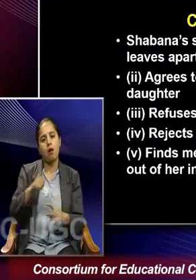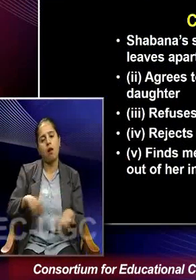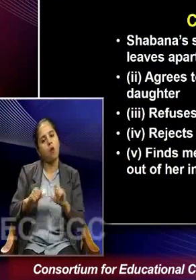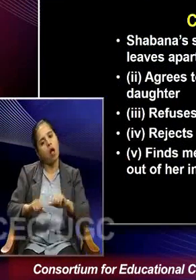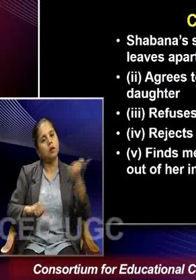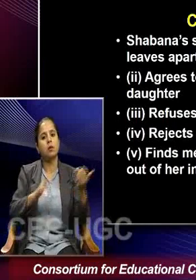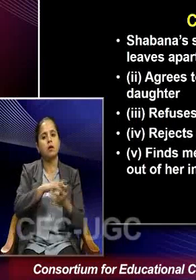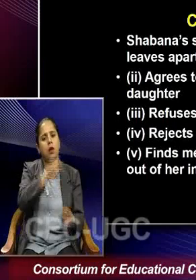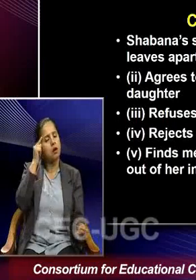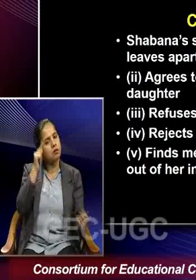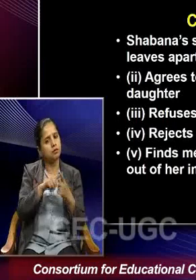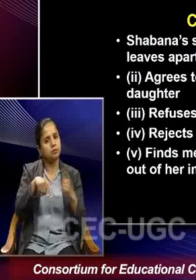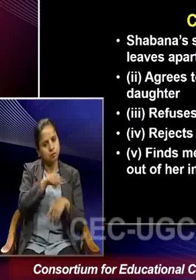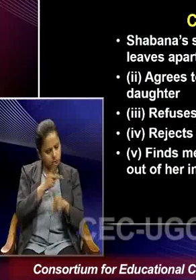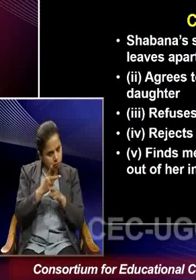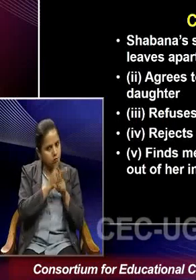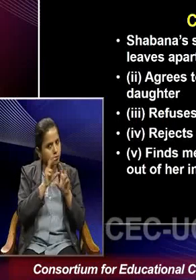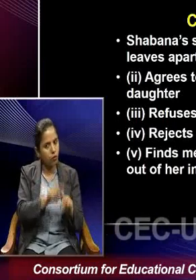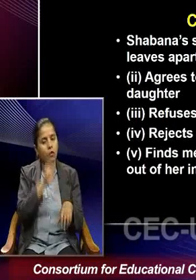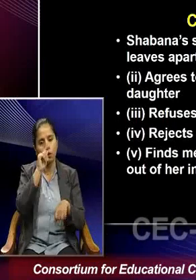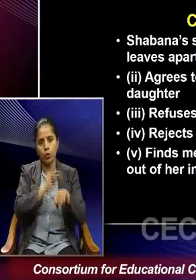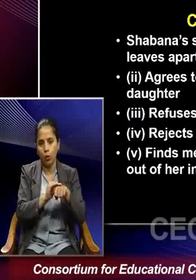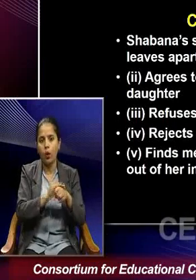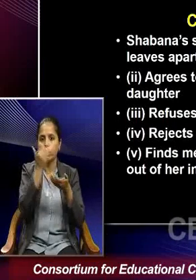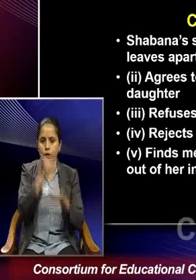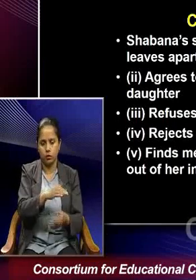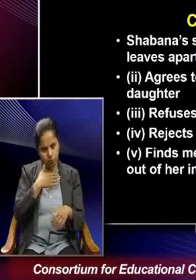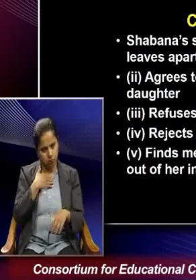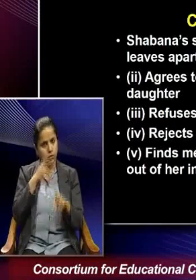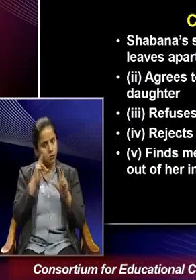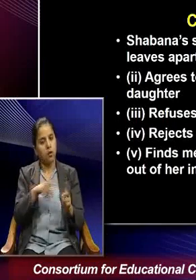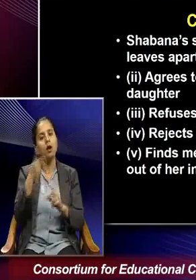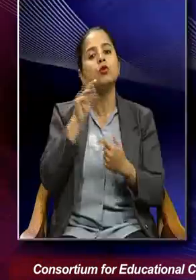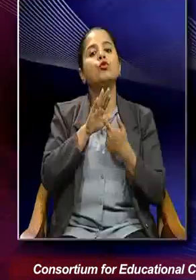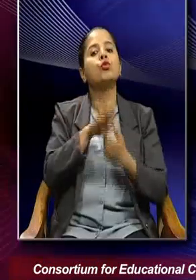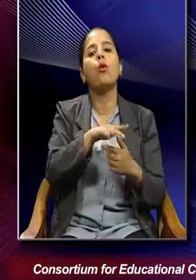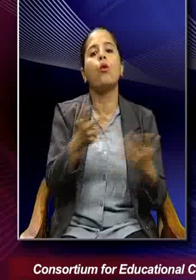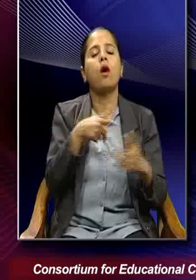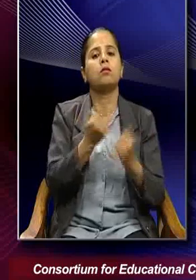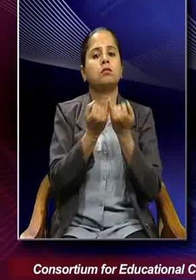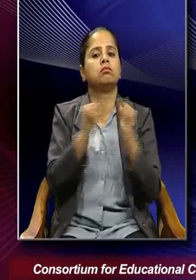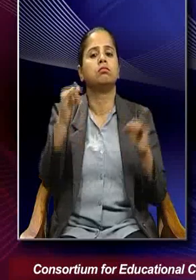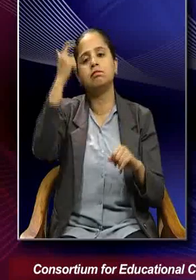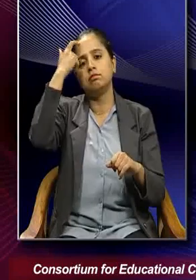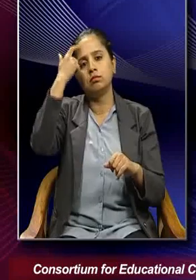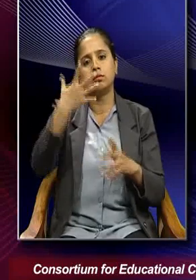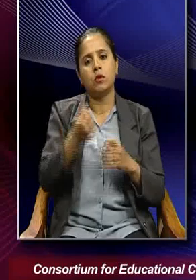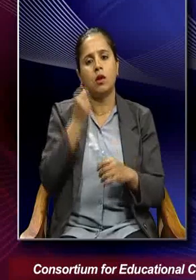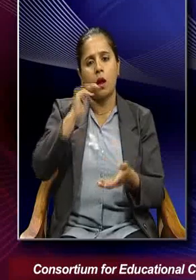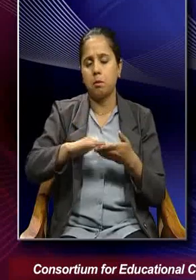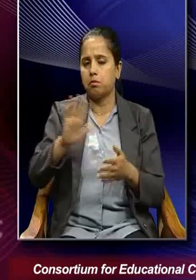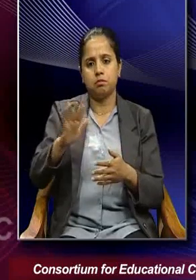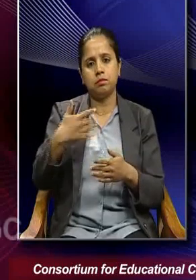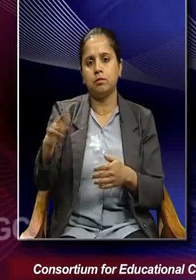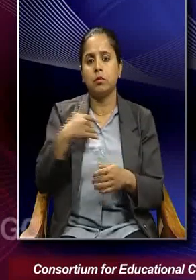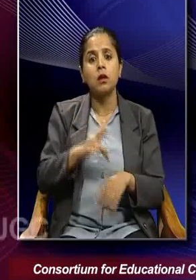also agrees to take care of the maid's daughter. This shows that how independent minded and at the same time